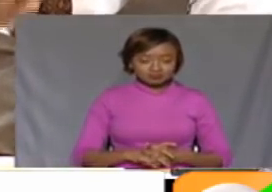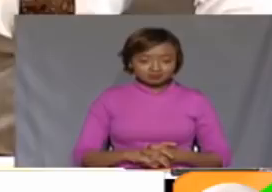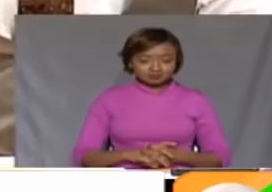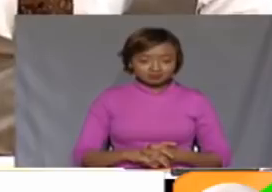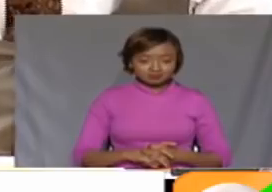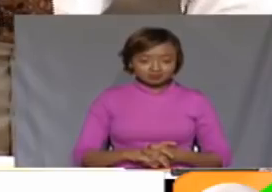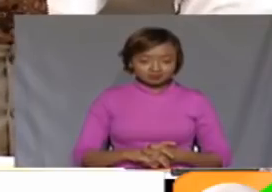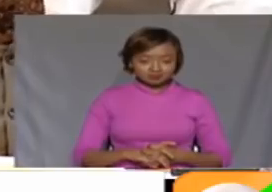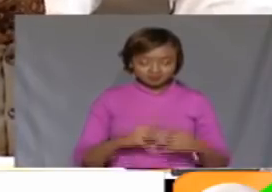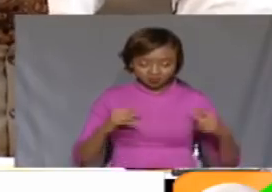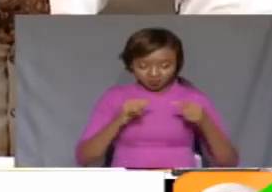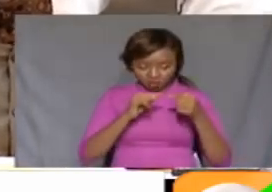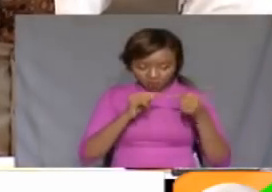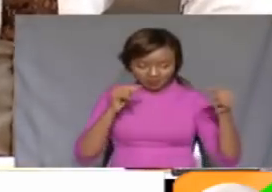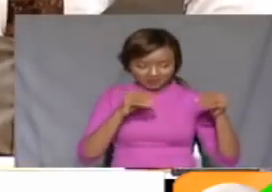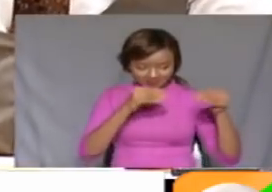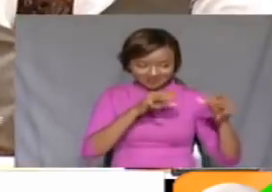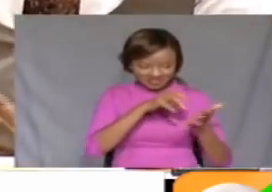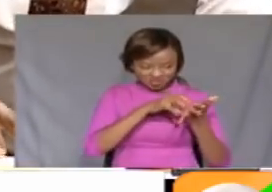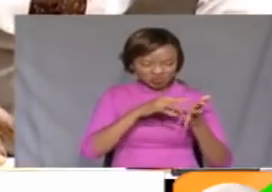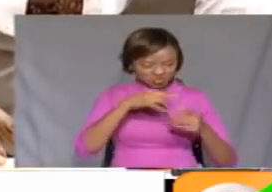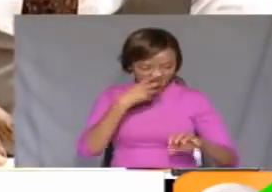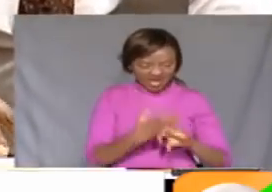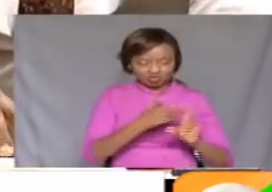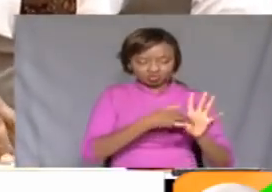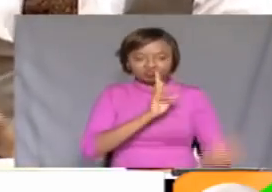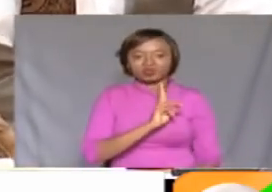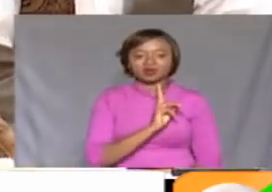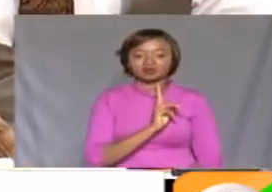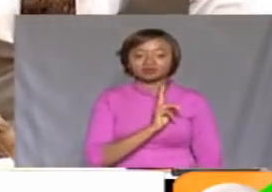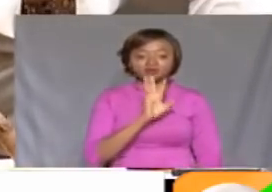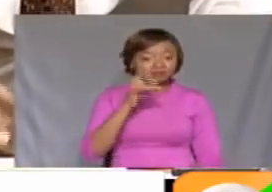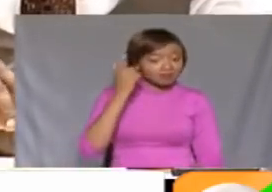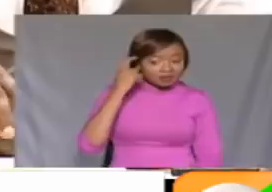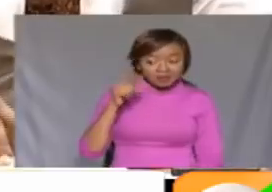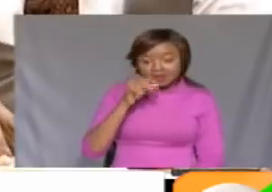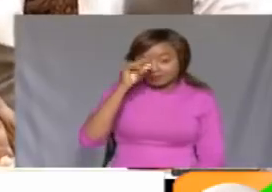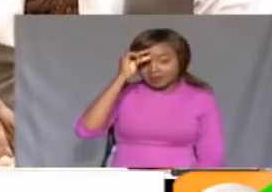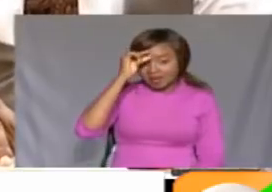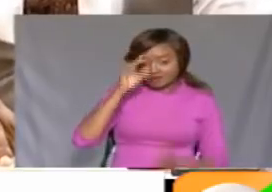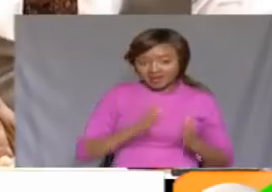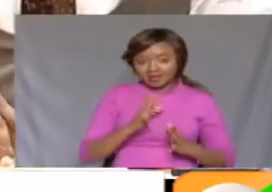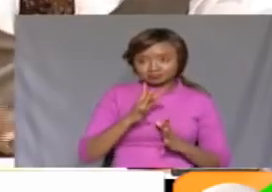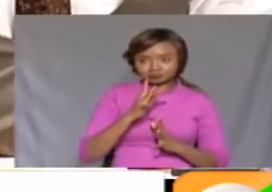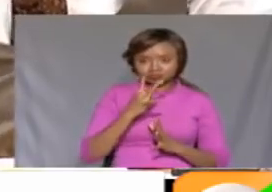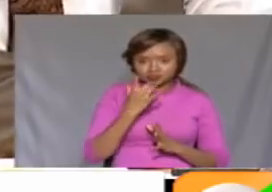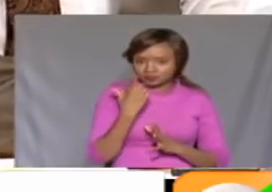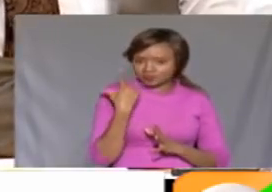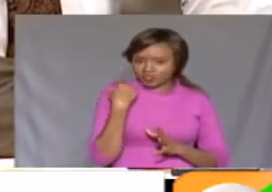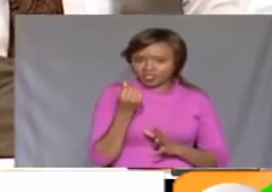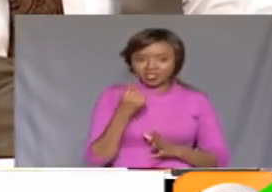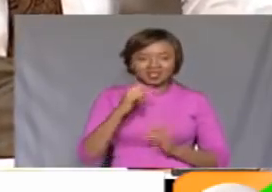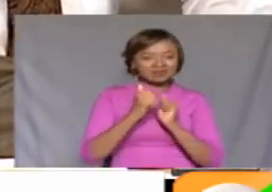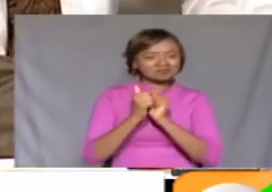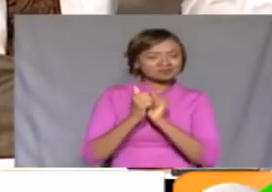someone or your opponents in a difficult position. Remember very well, this is the same governor who a few days ago refused to sign